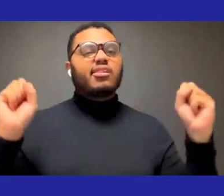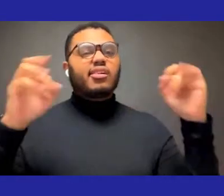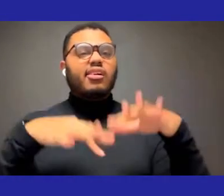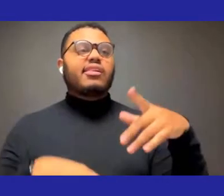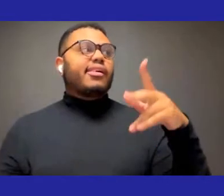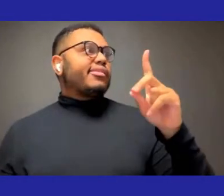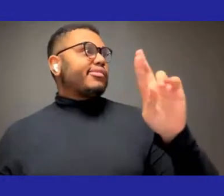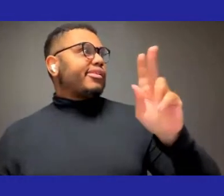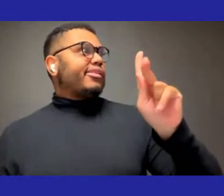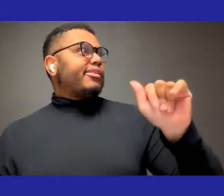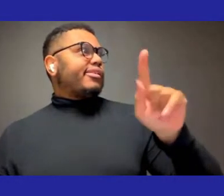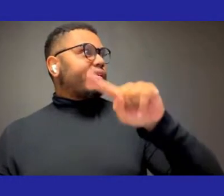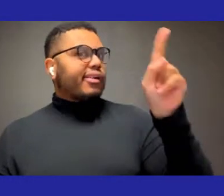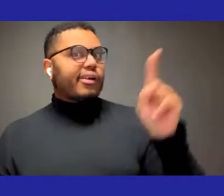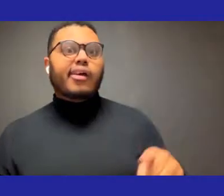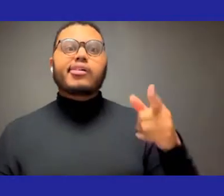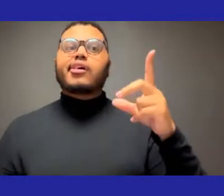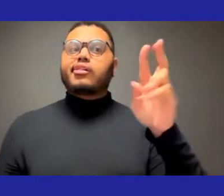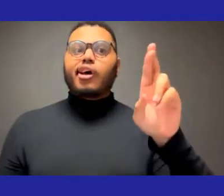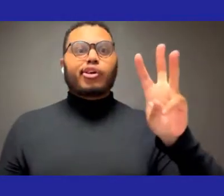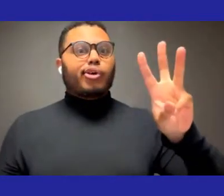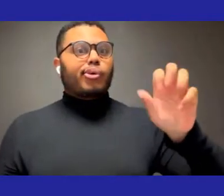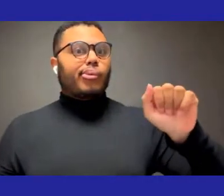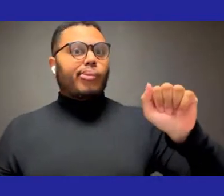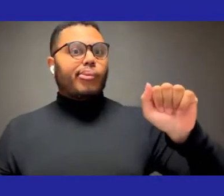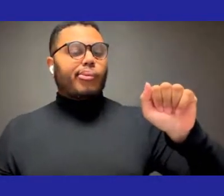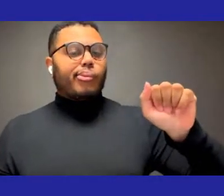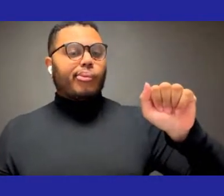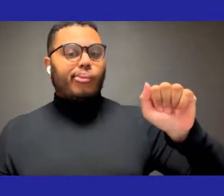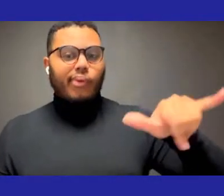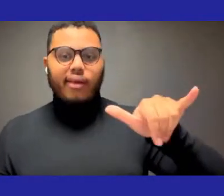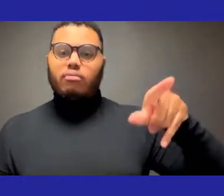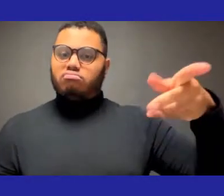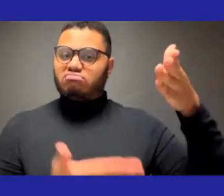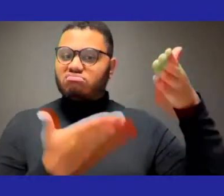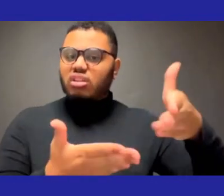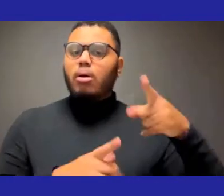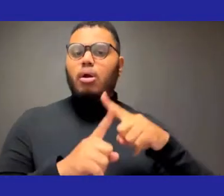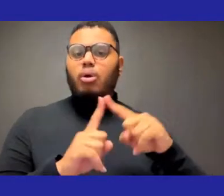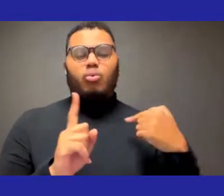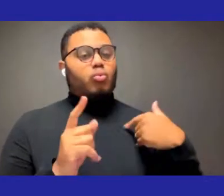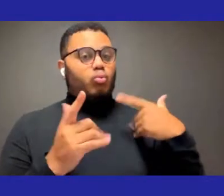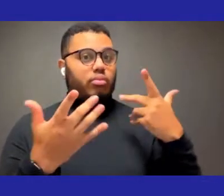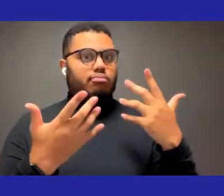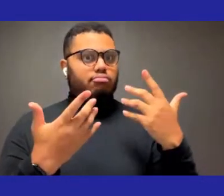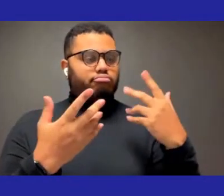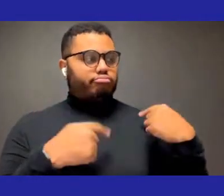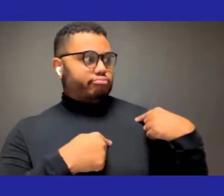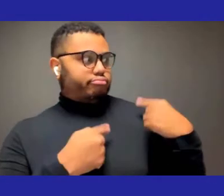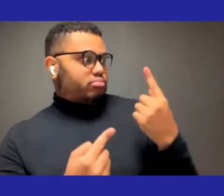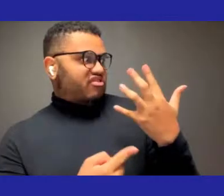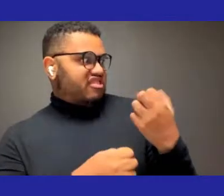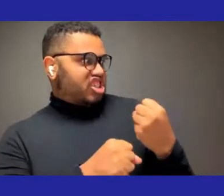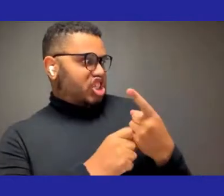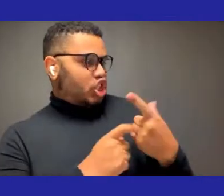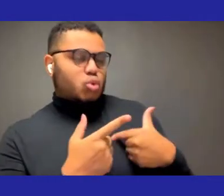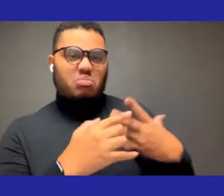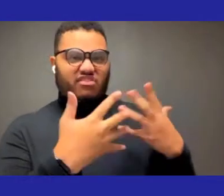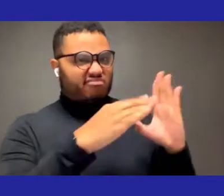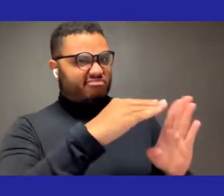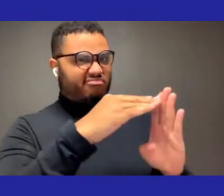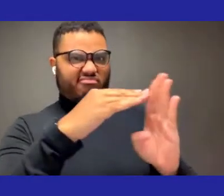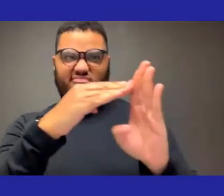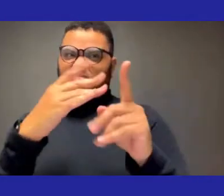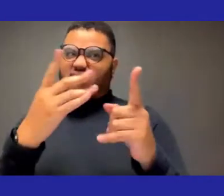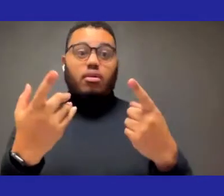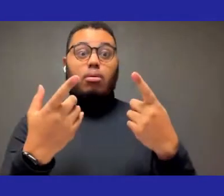Dr. Way was present, and when we reviewed the previous 5 years, we had completed everything we set forth to do despite COVID-19.